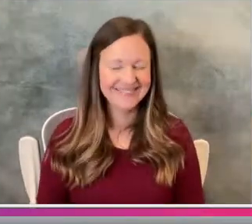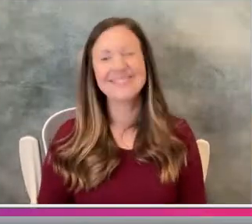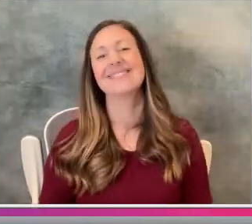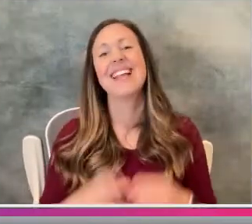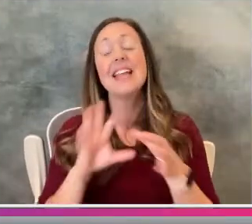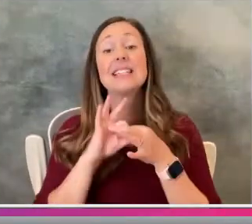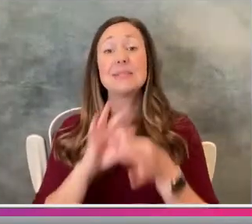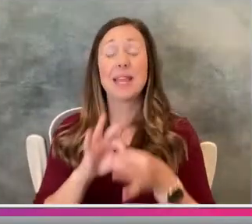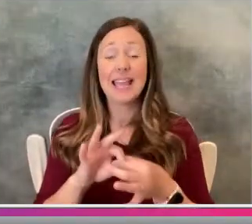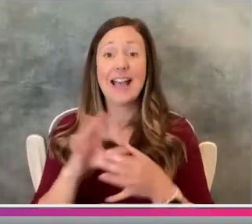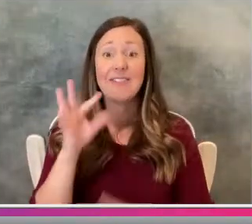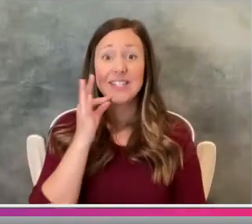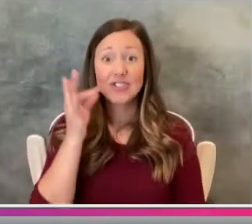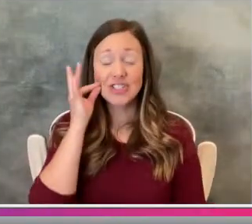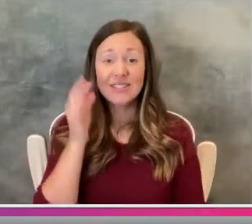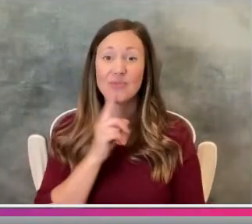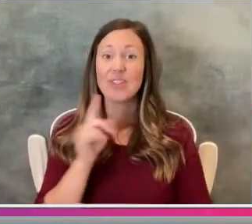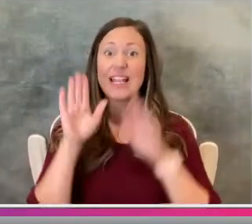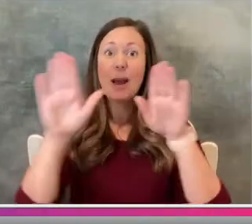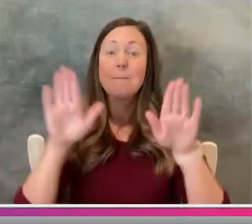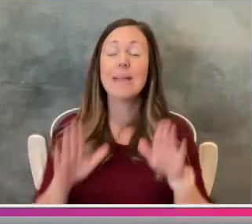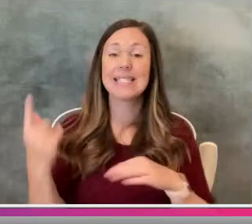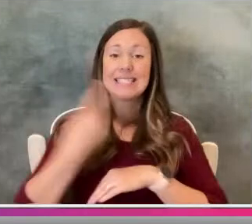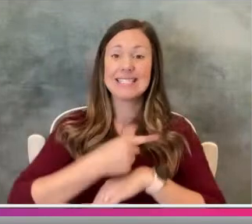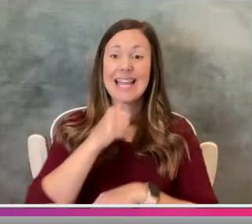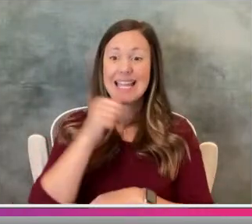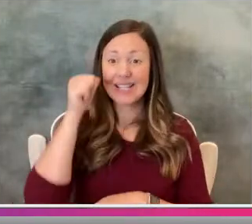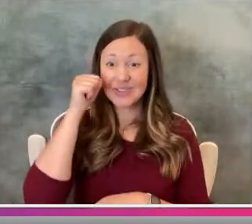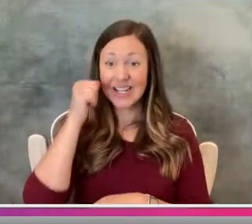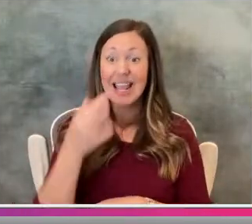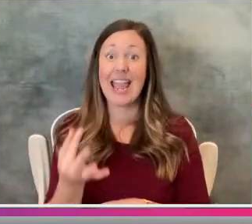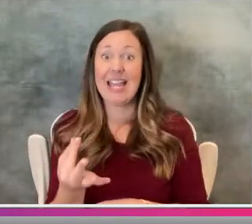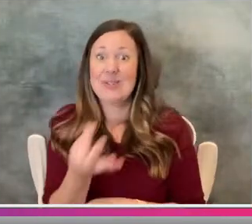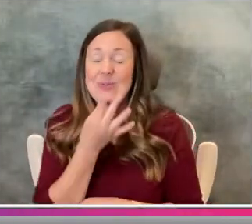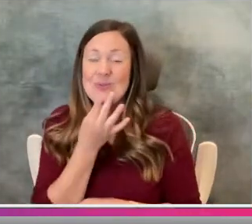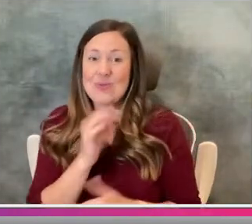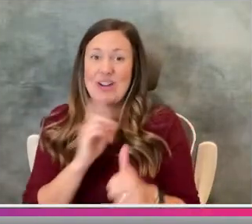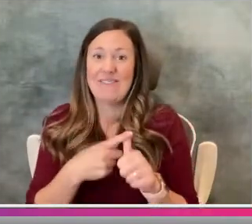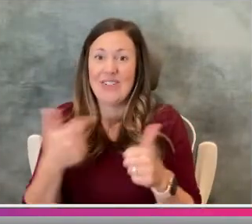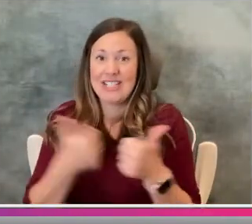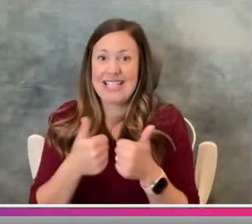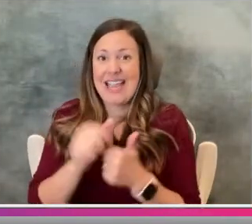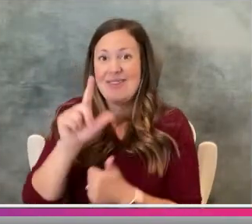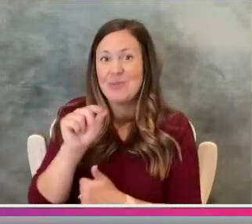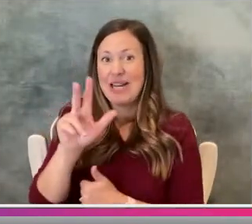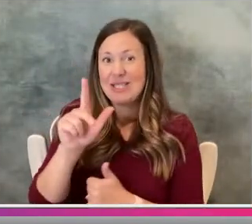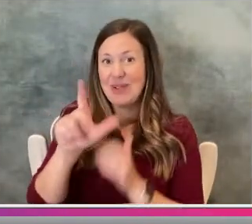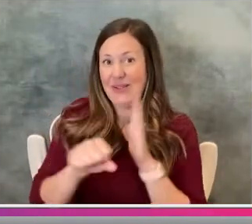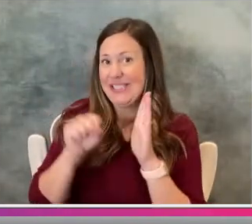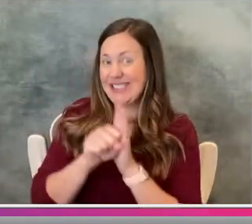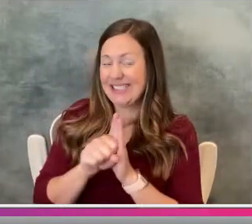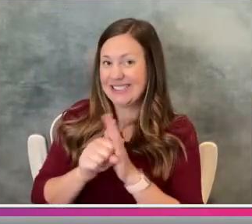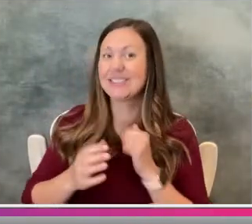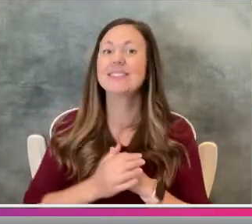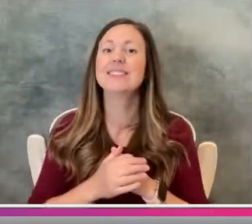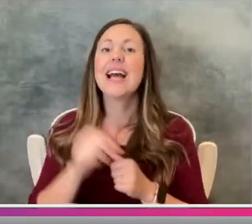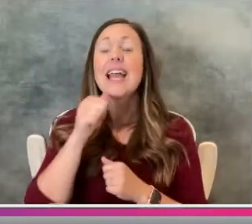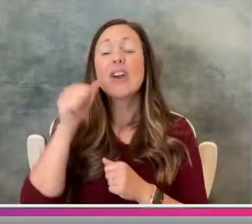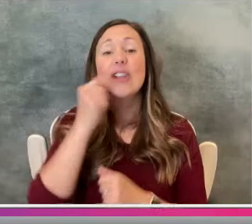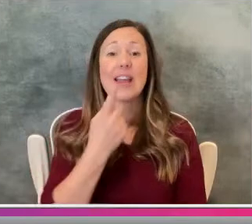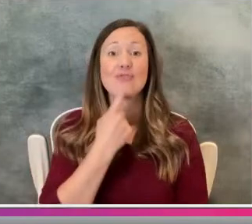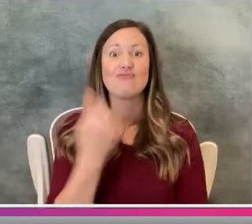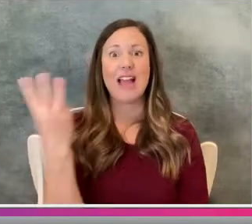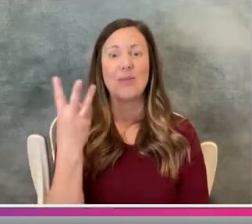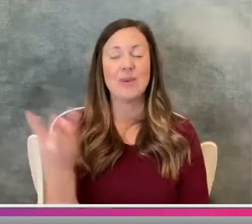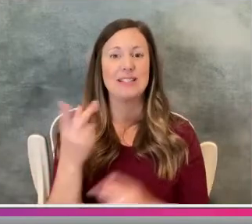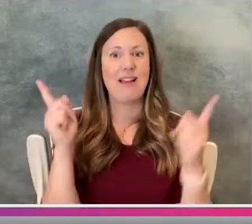an amazing day yesterday. We're only hours away from the first game of the 2023 season. And yesterday on Red Wednesday, I caught up with Clark Hunt, the